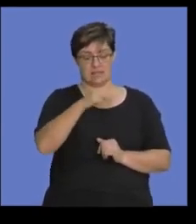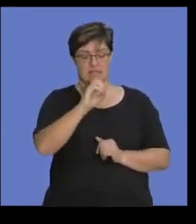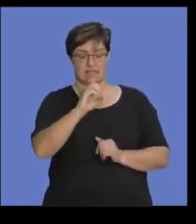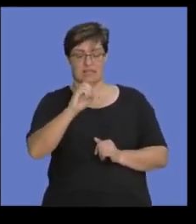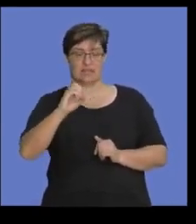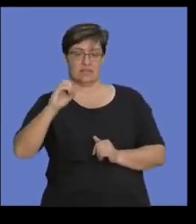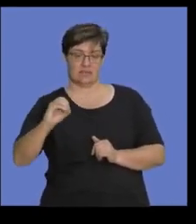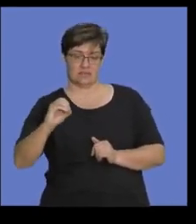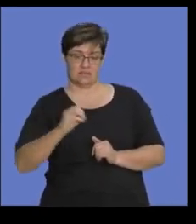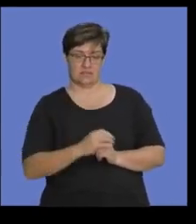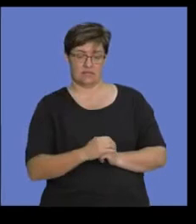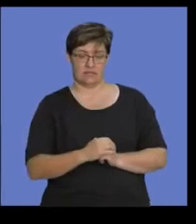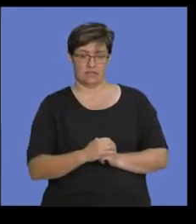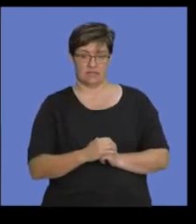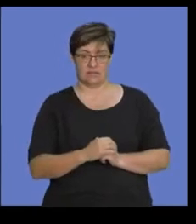80,000,